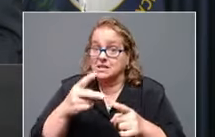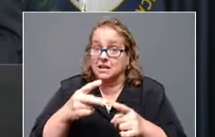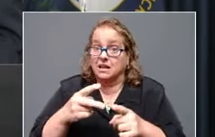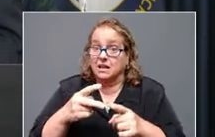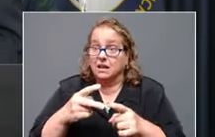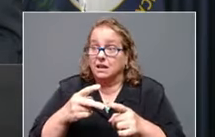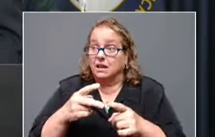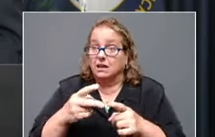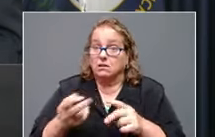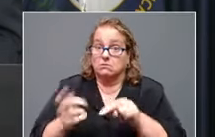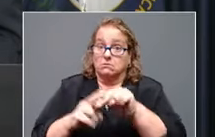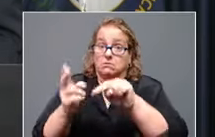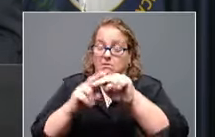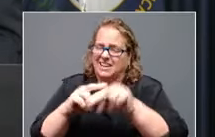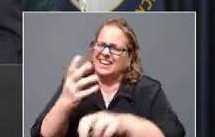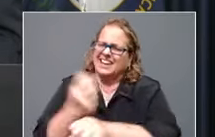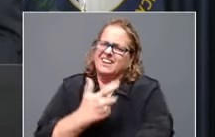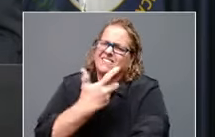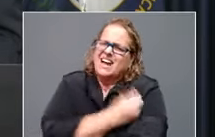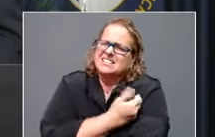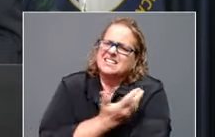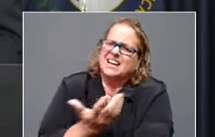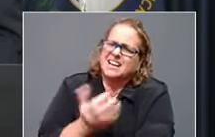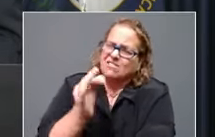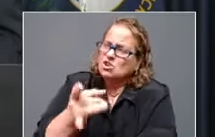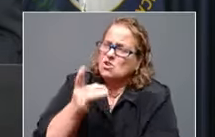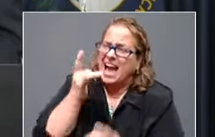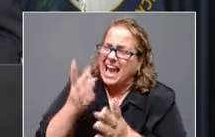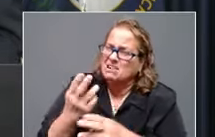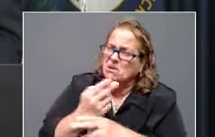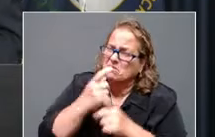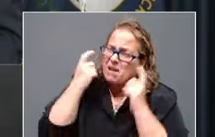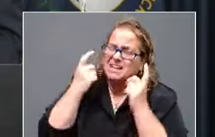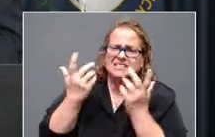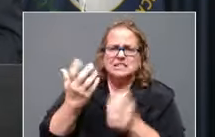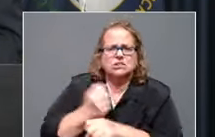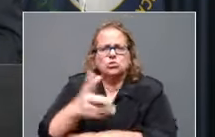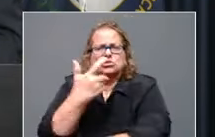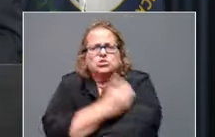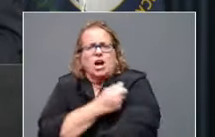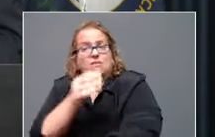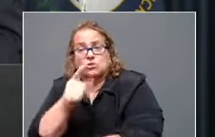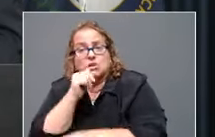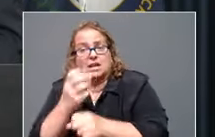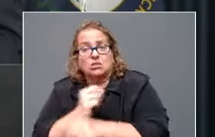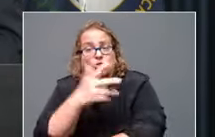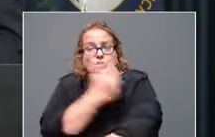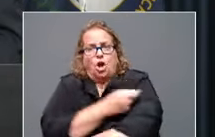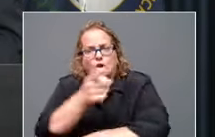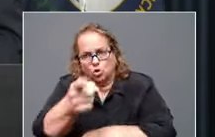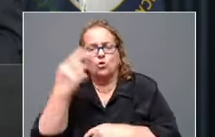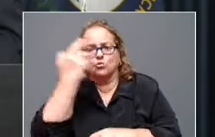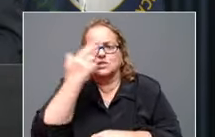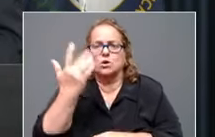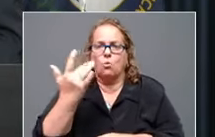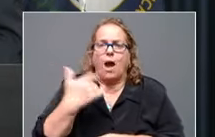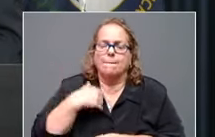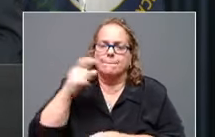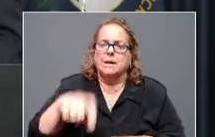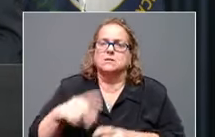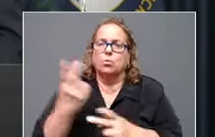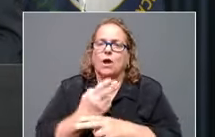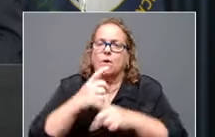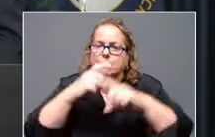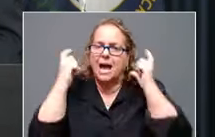school. So again, if you won't get your shot and you're complaining about everything else, you're the cause. Please fix